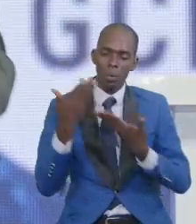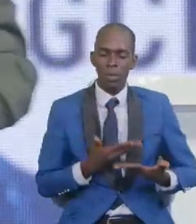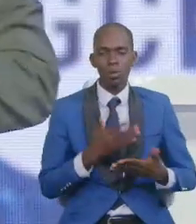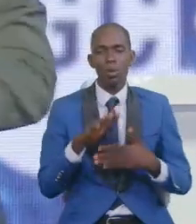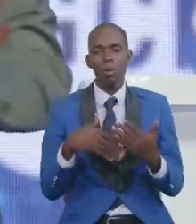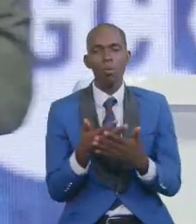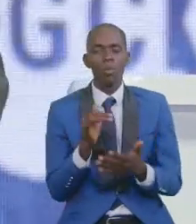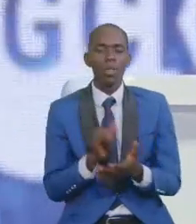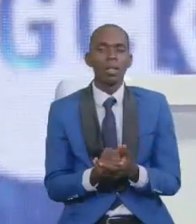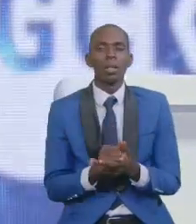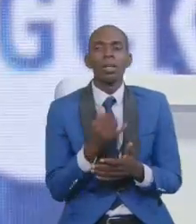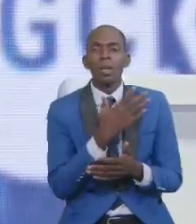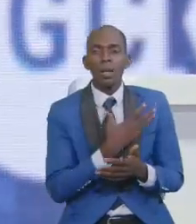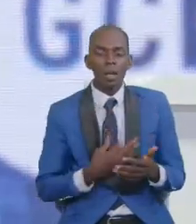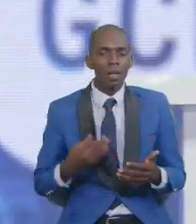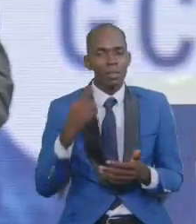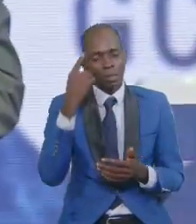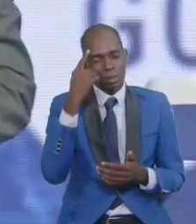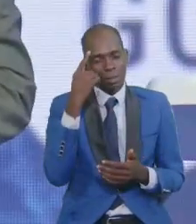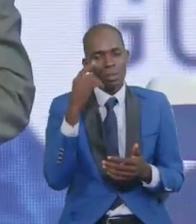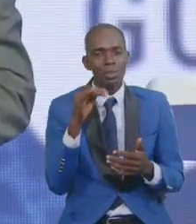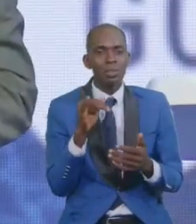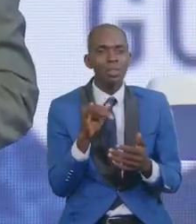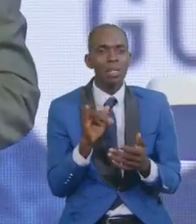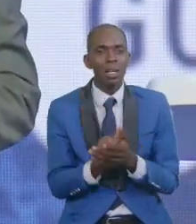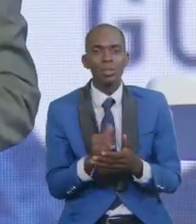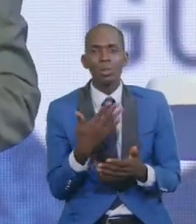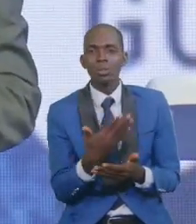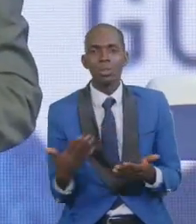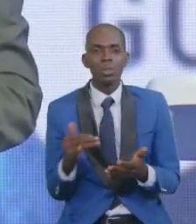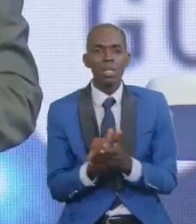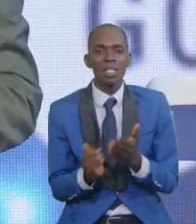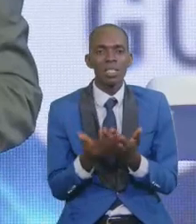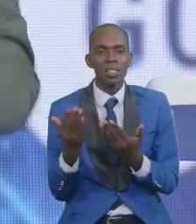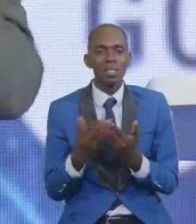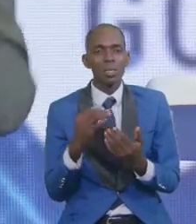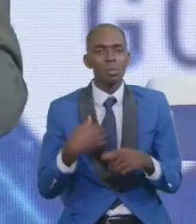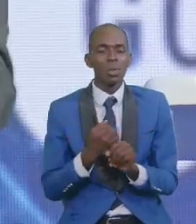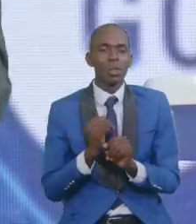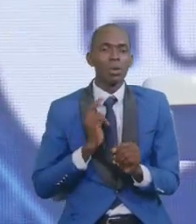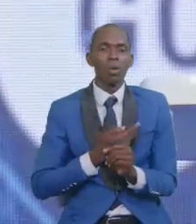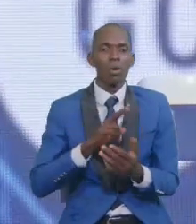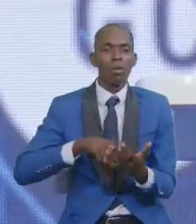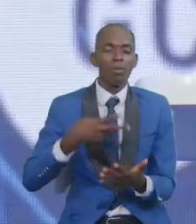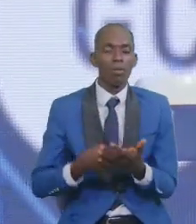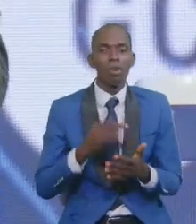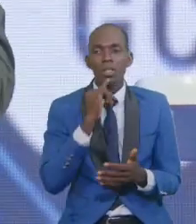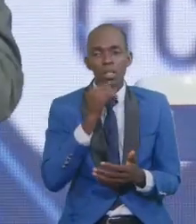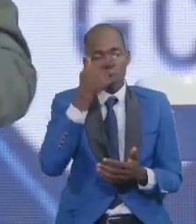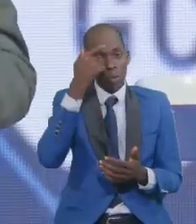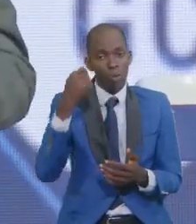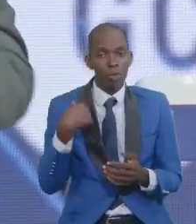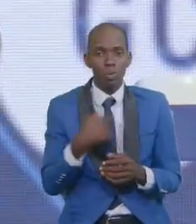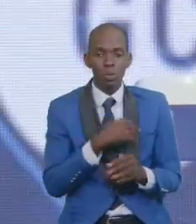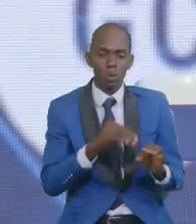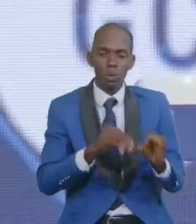And the sin that does so easily beset us. It's because we put our desires, what